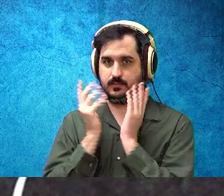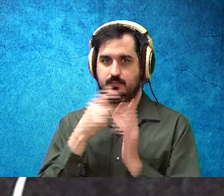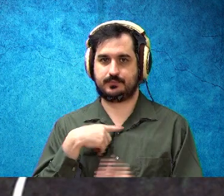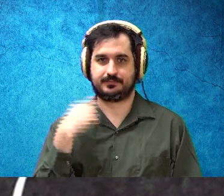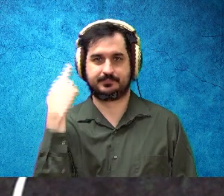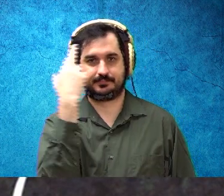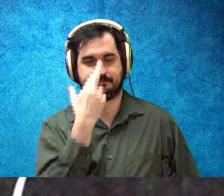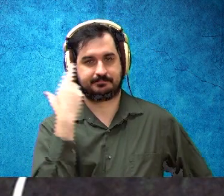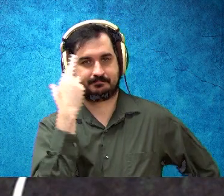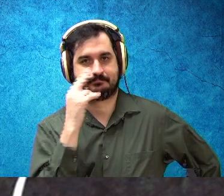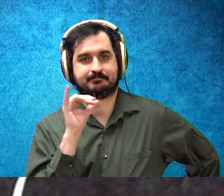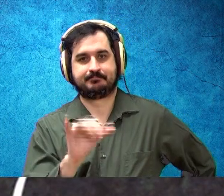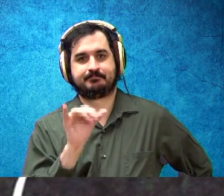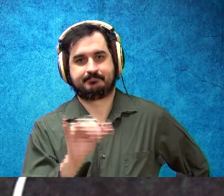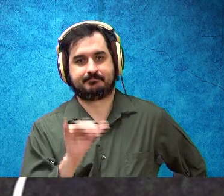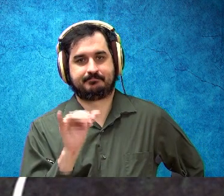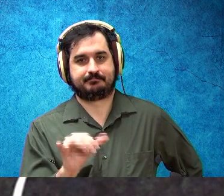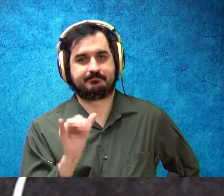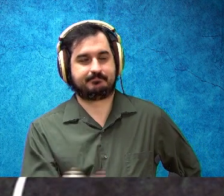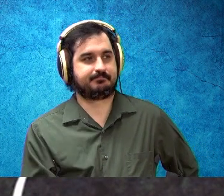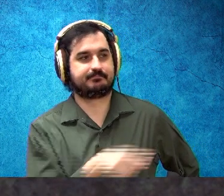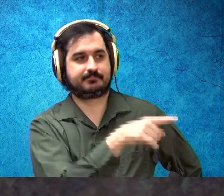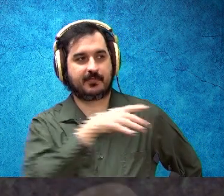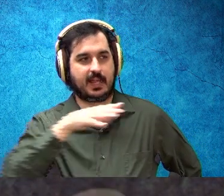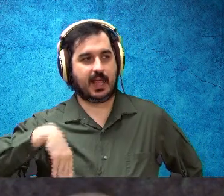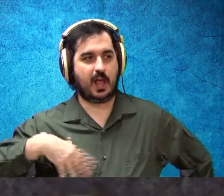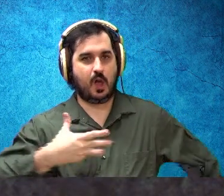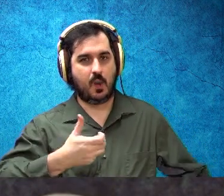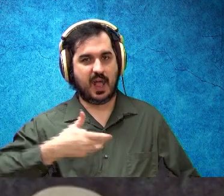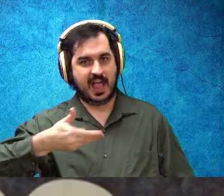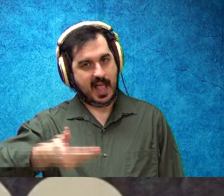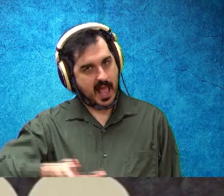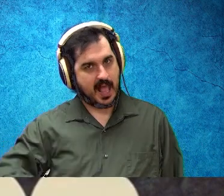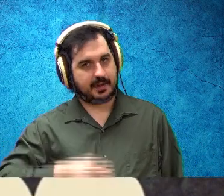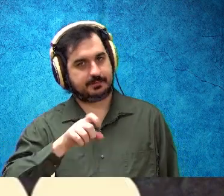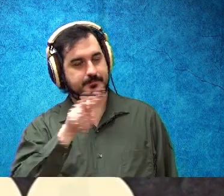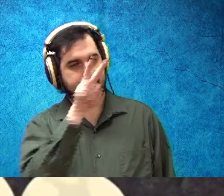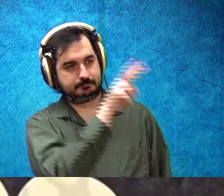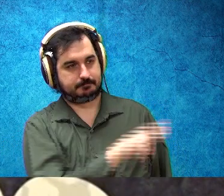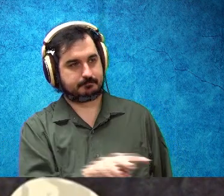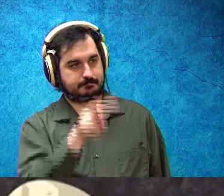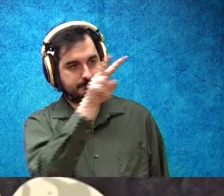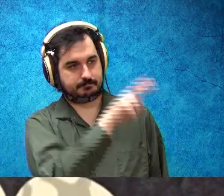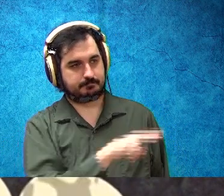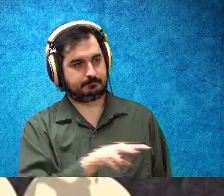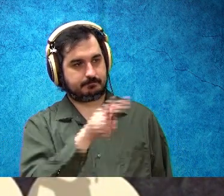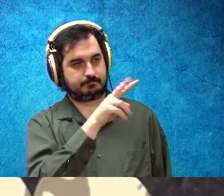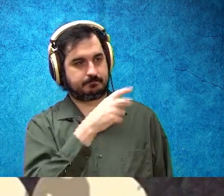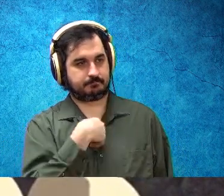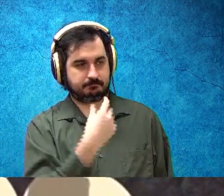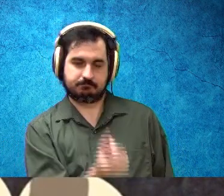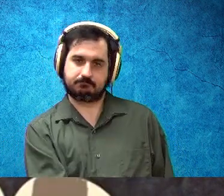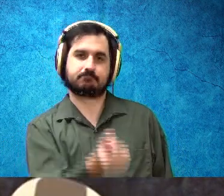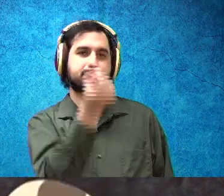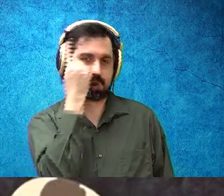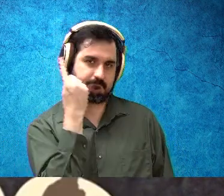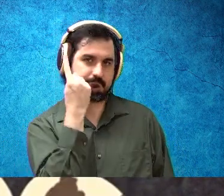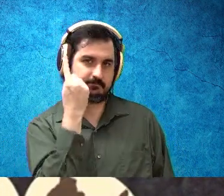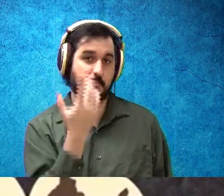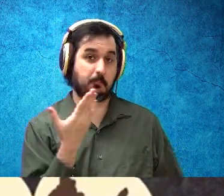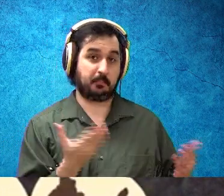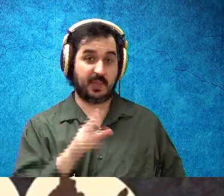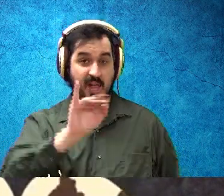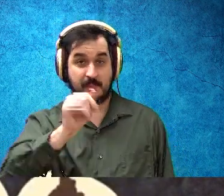through. Everything you observed, read between the lines. What can you infer? Maybe